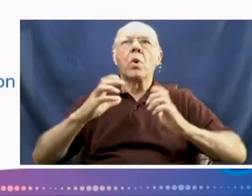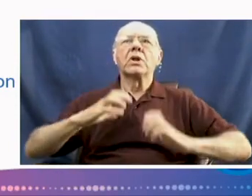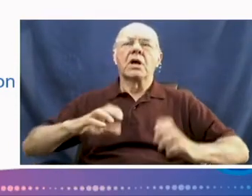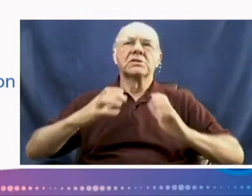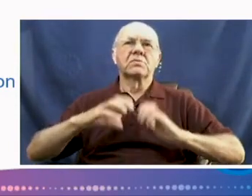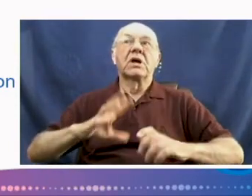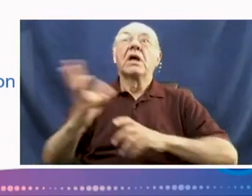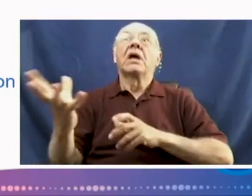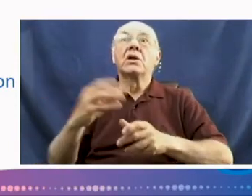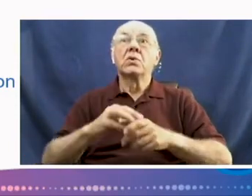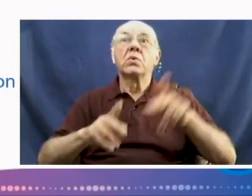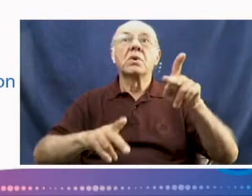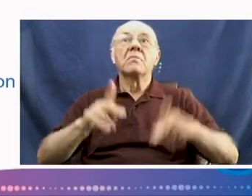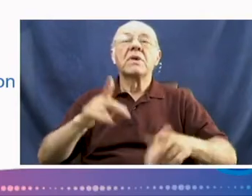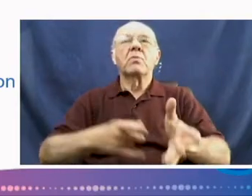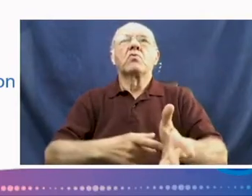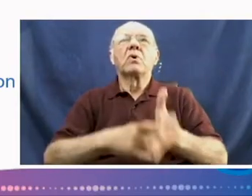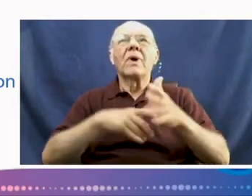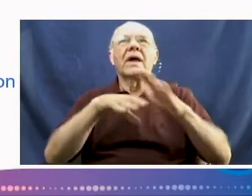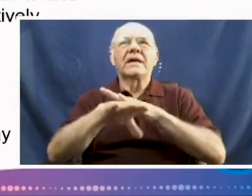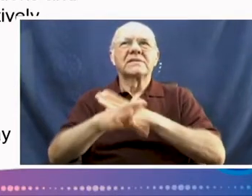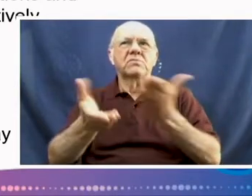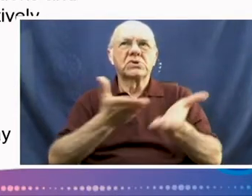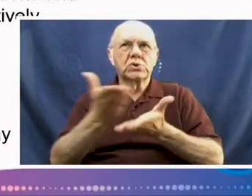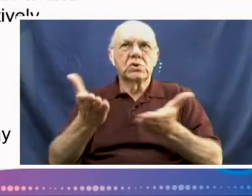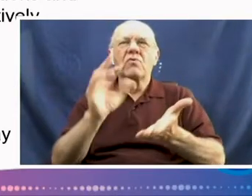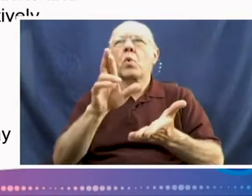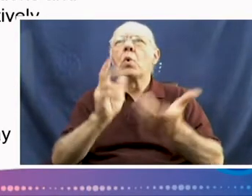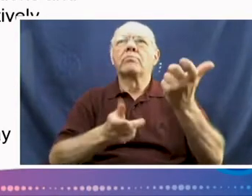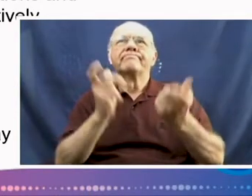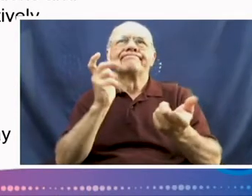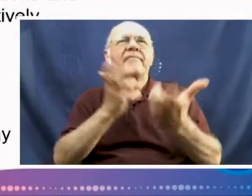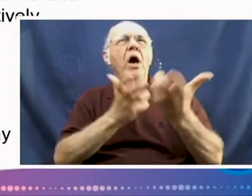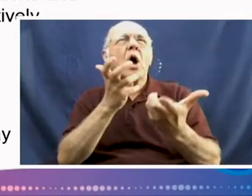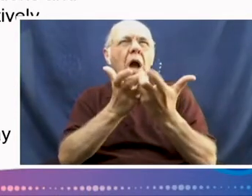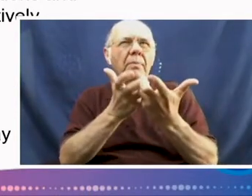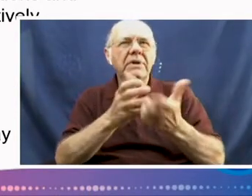those requiring accessible services or accommodation.